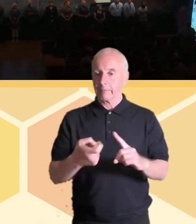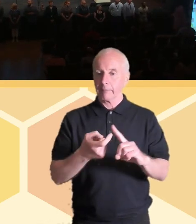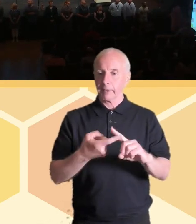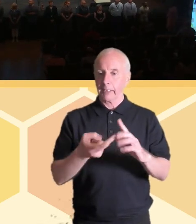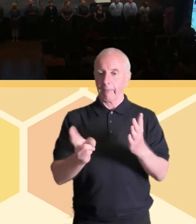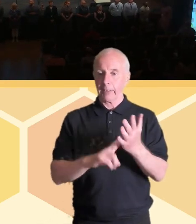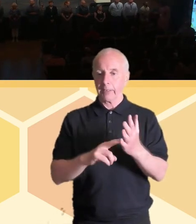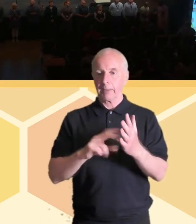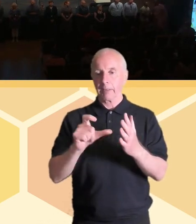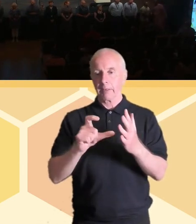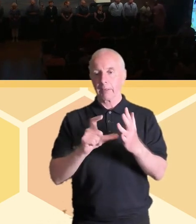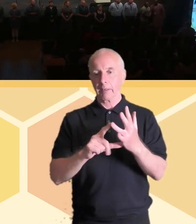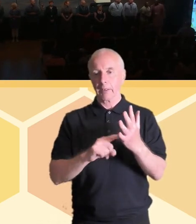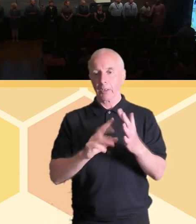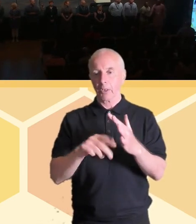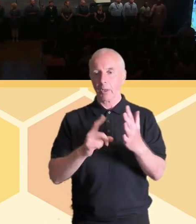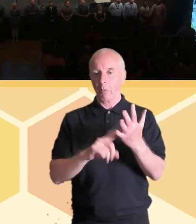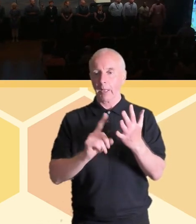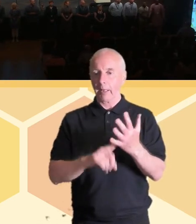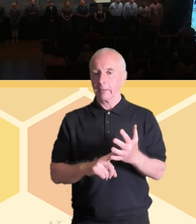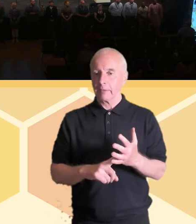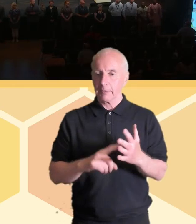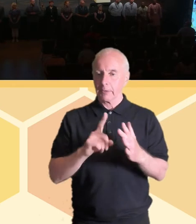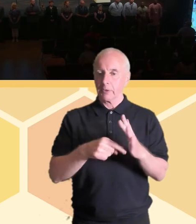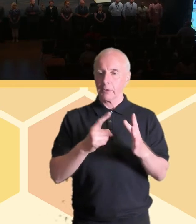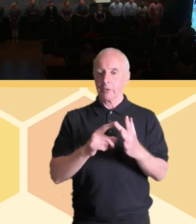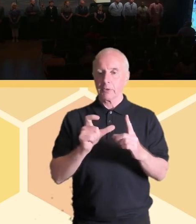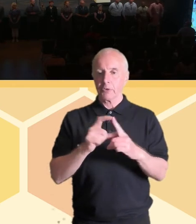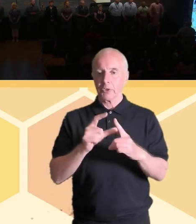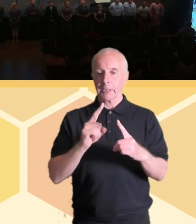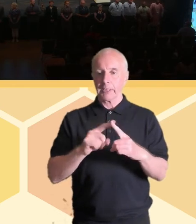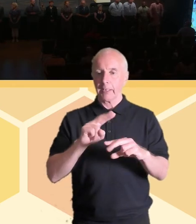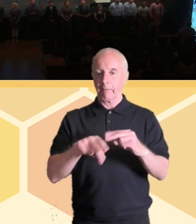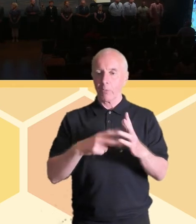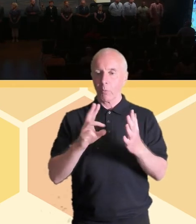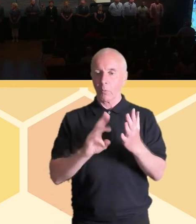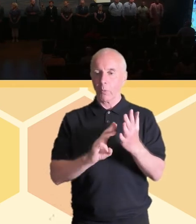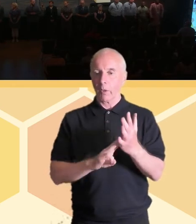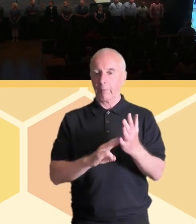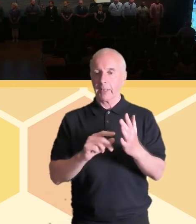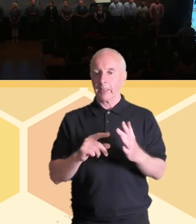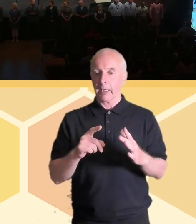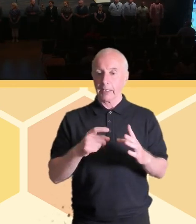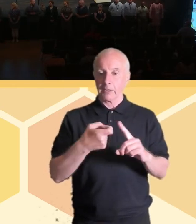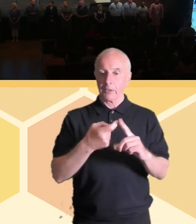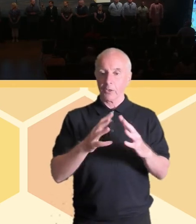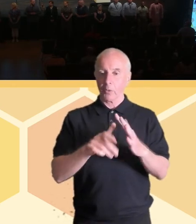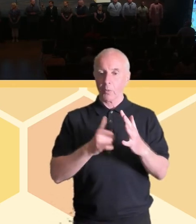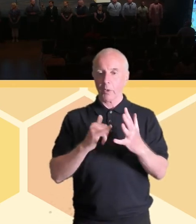Colwell. We have Mr. Jidi Fawami, and the Reverend Kwase Gambra,